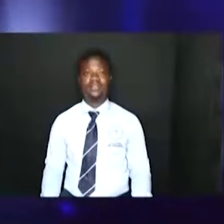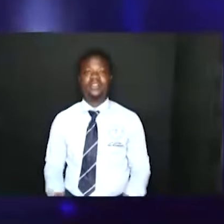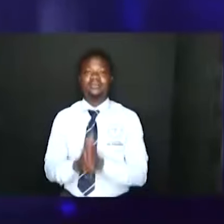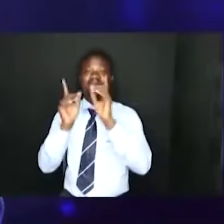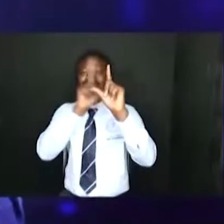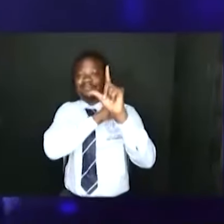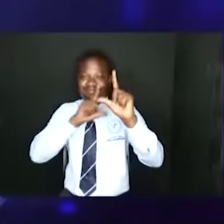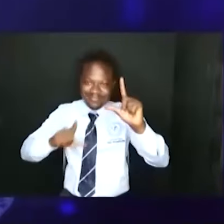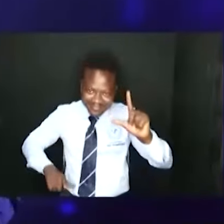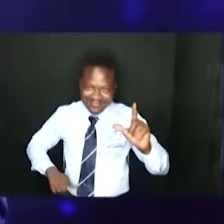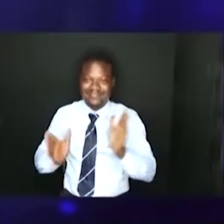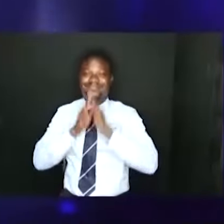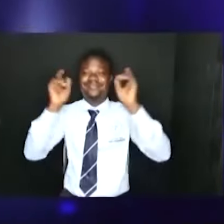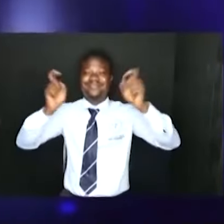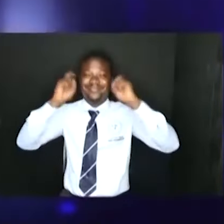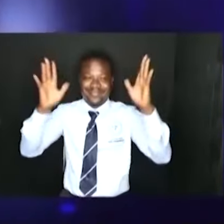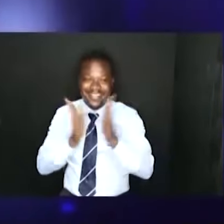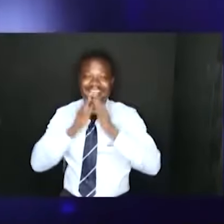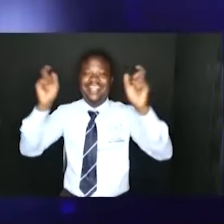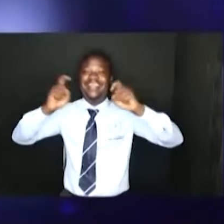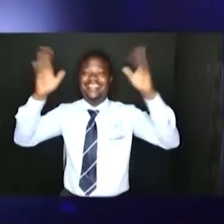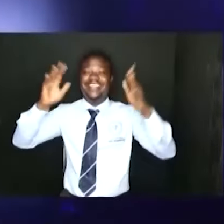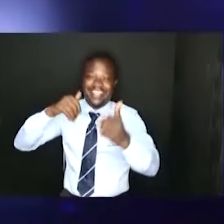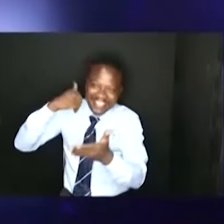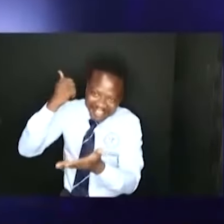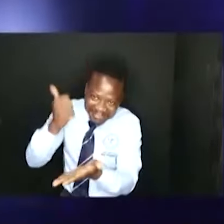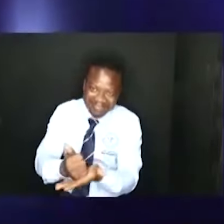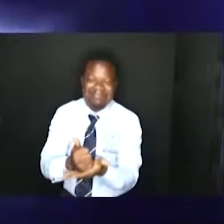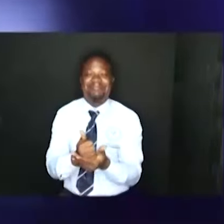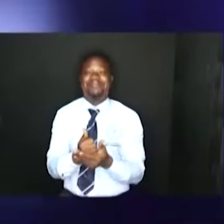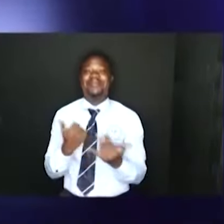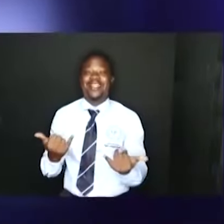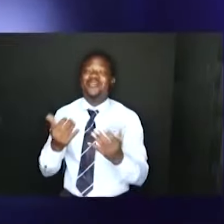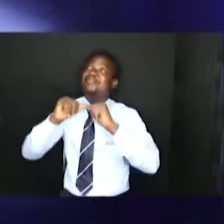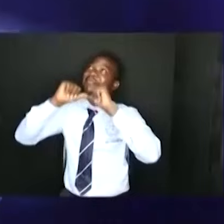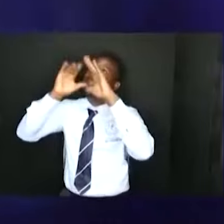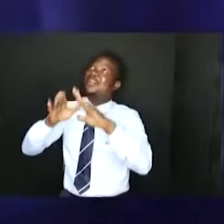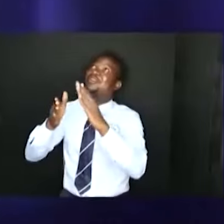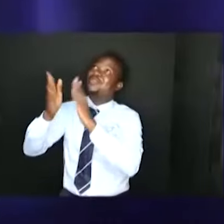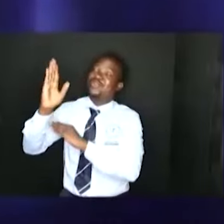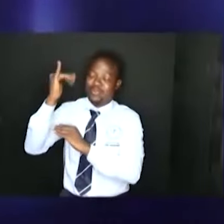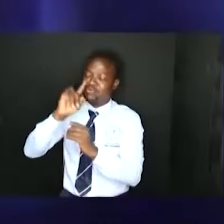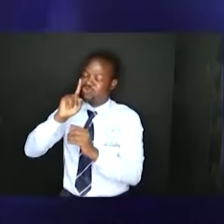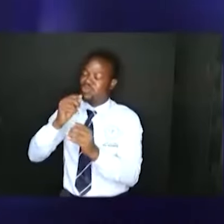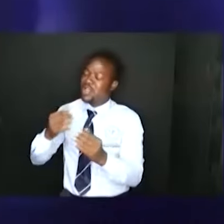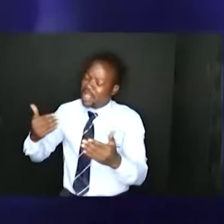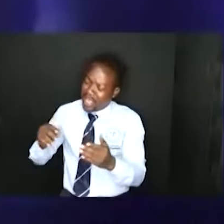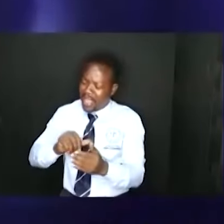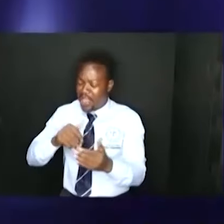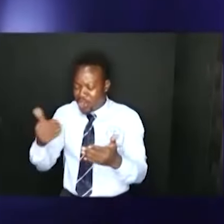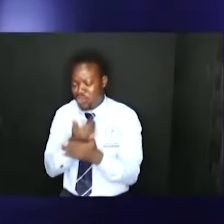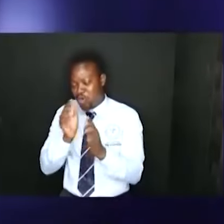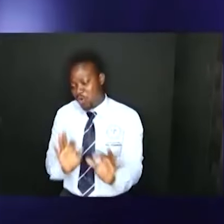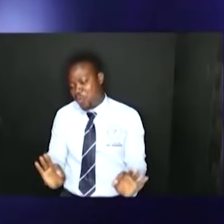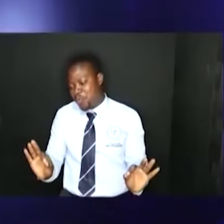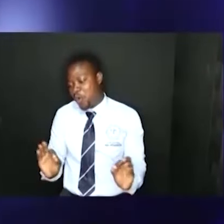the Lord. Hallelujah. Hallelujah. Amen. We want to bless God for yet another opportunity to be at